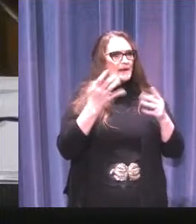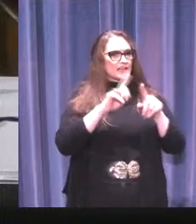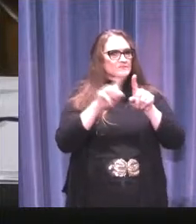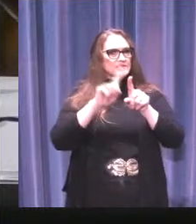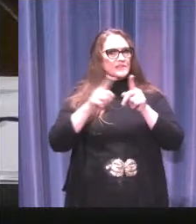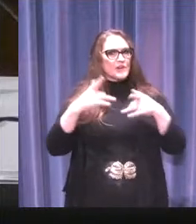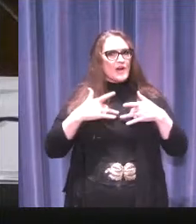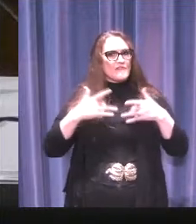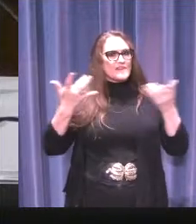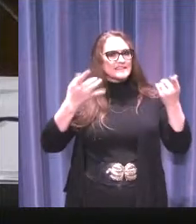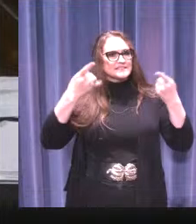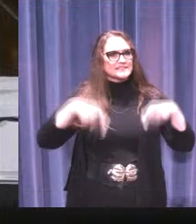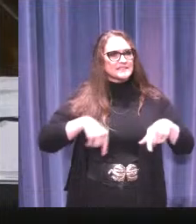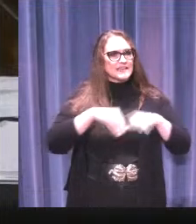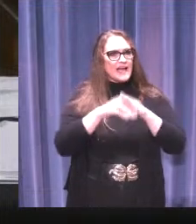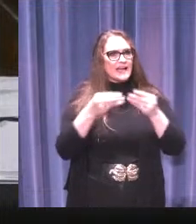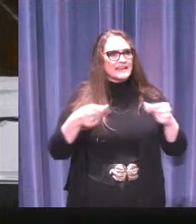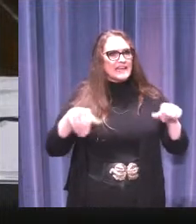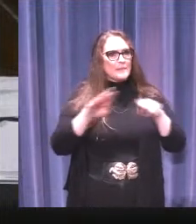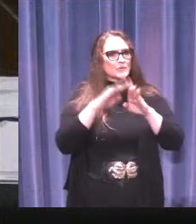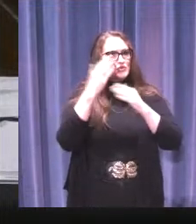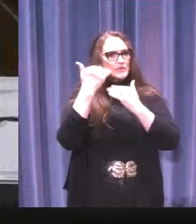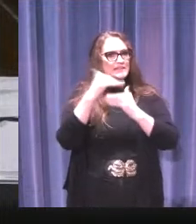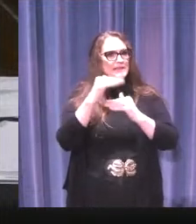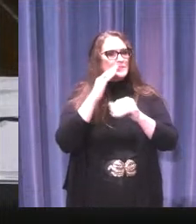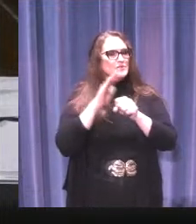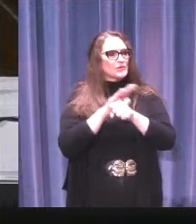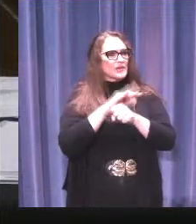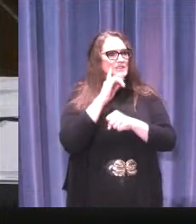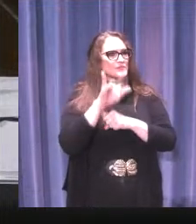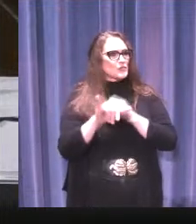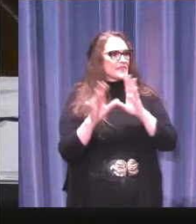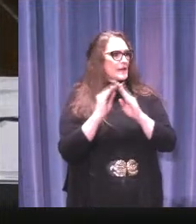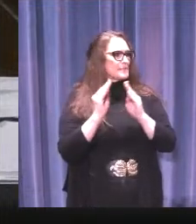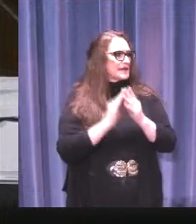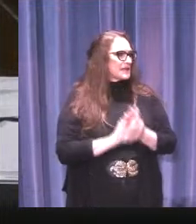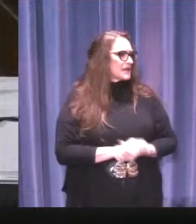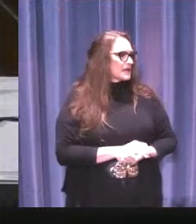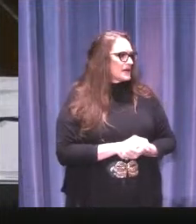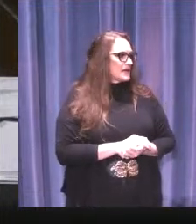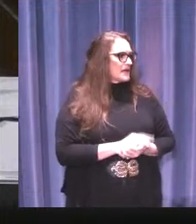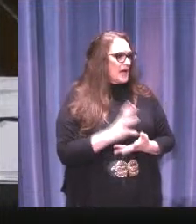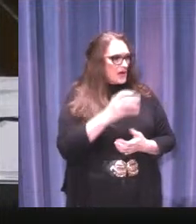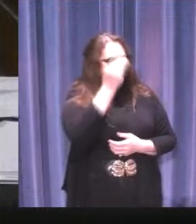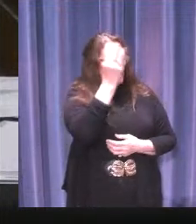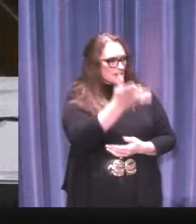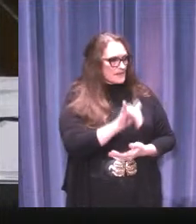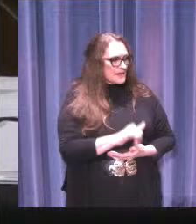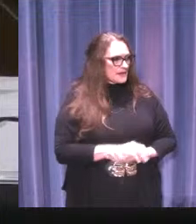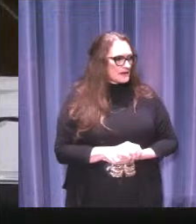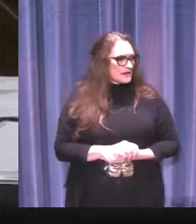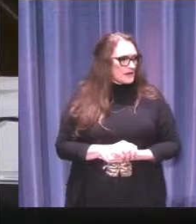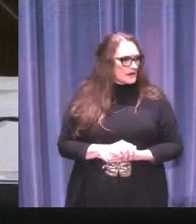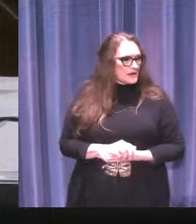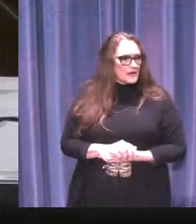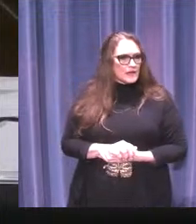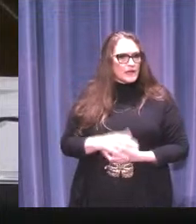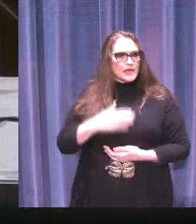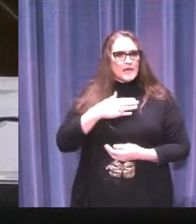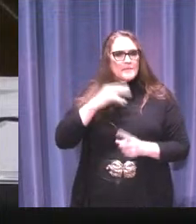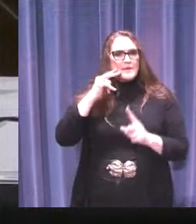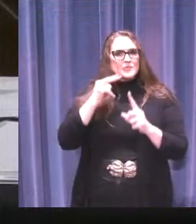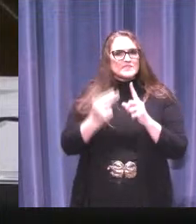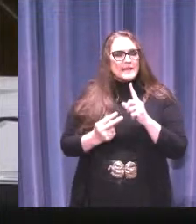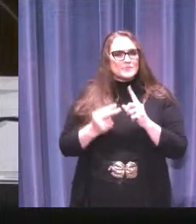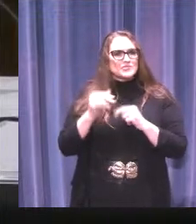place on the campus that could limit the location for that meeting taking place. So I just wanted to note that. Well, my